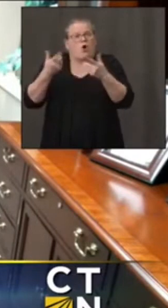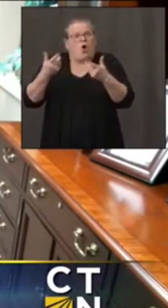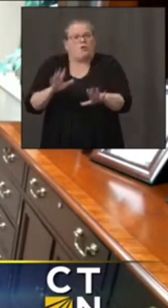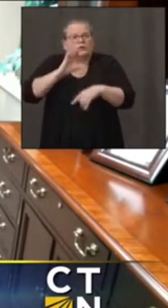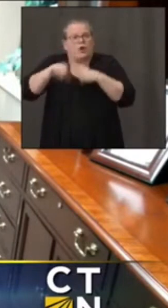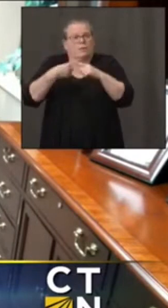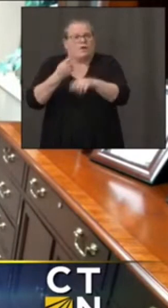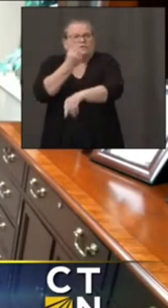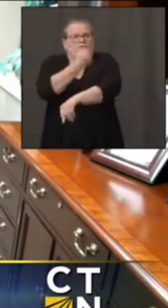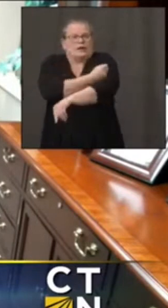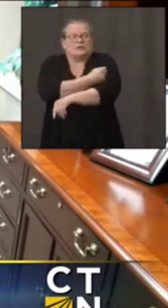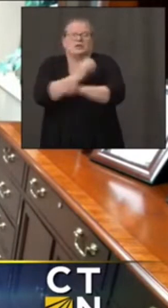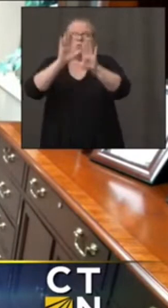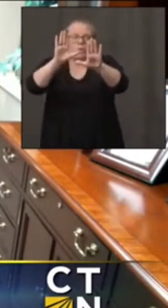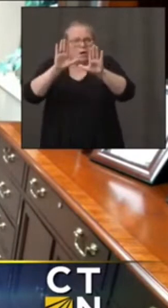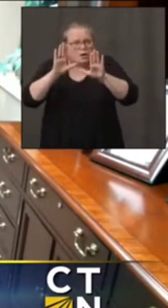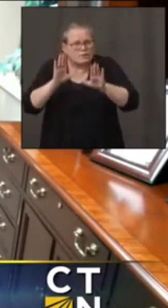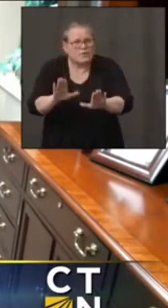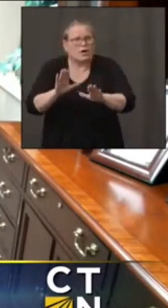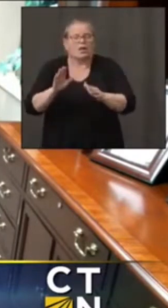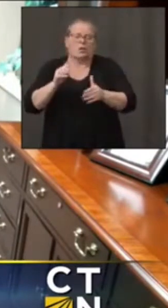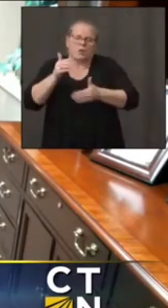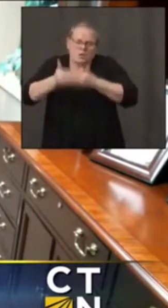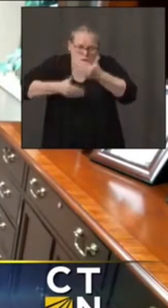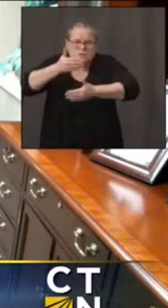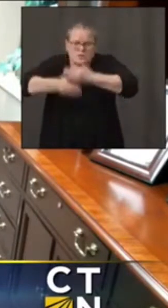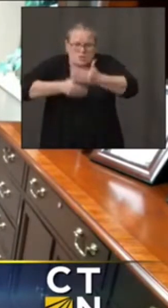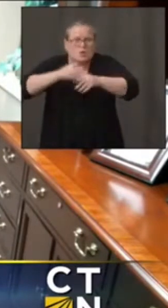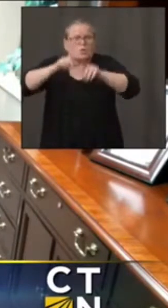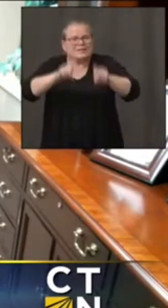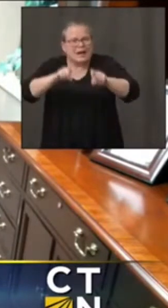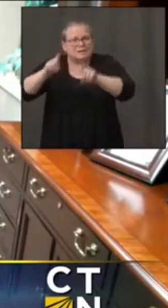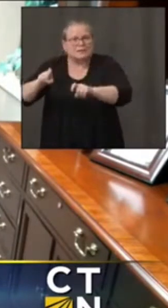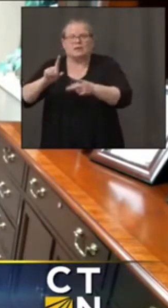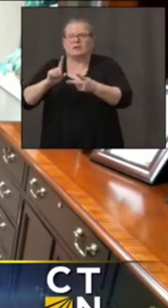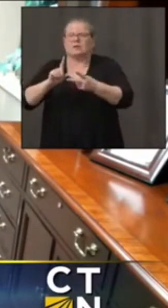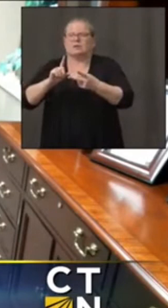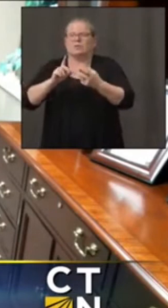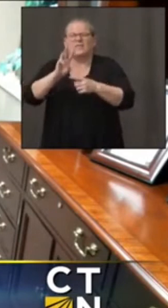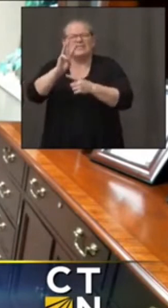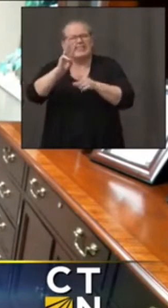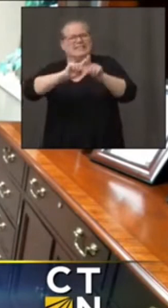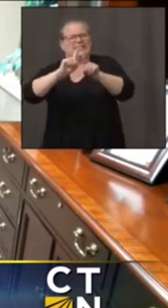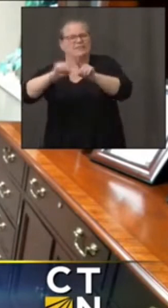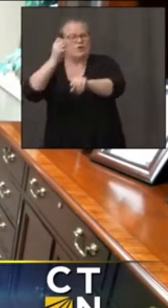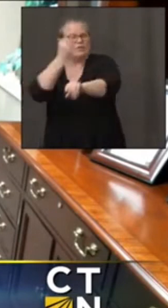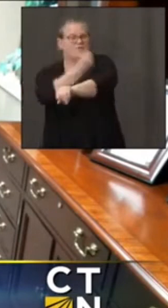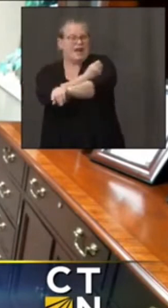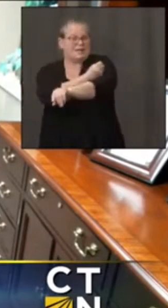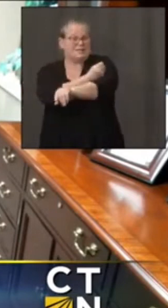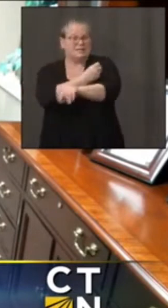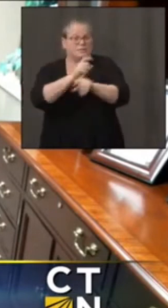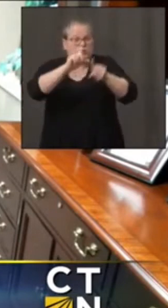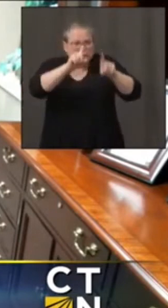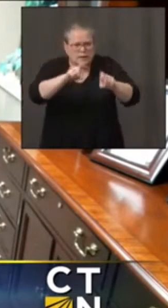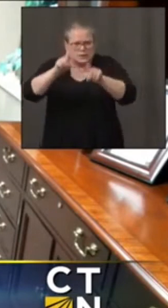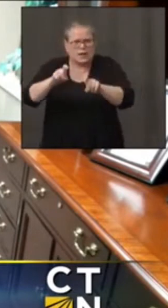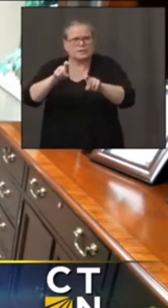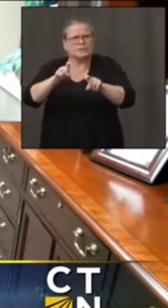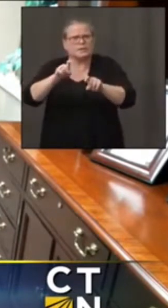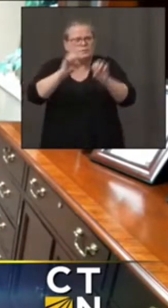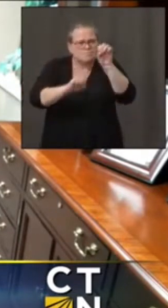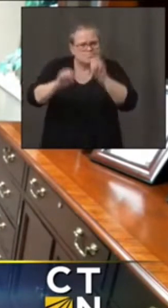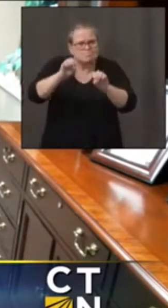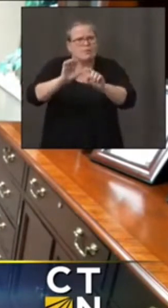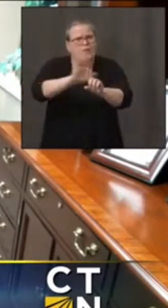moving forward with testing 6 different vaccines in phase 3 trials. But I think it's absolutely incumbent